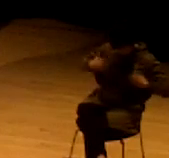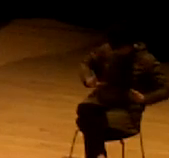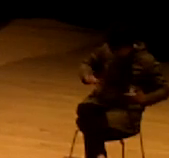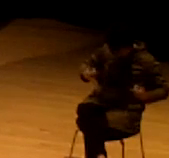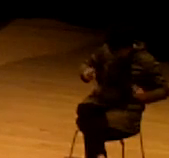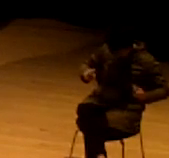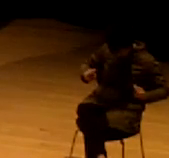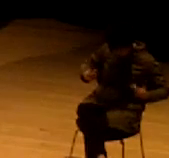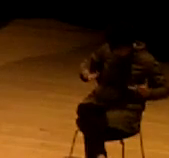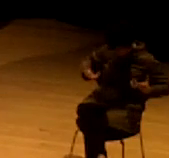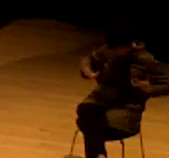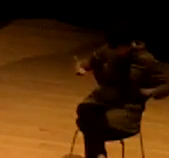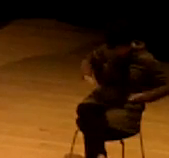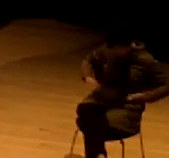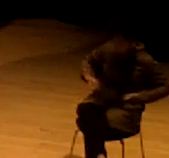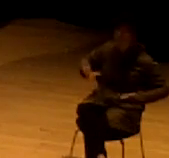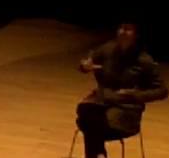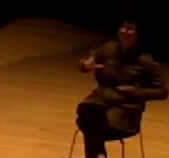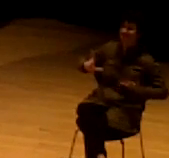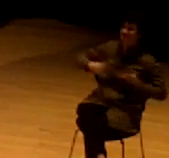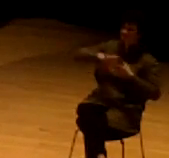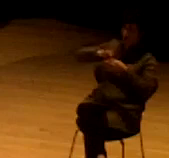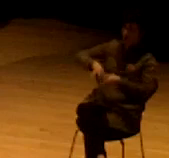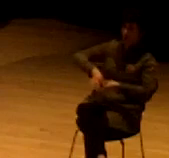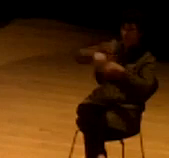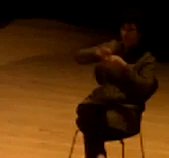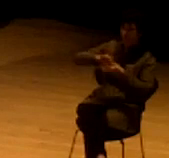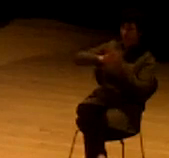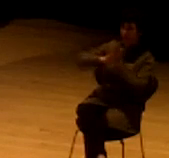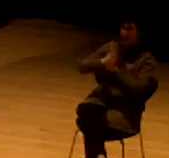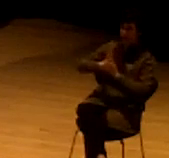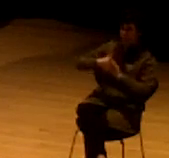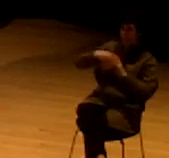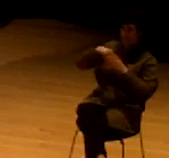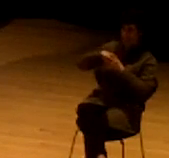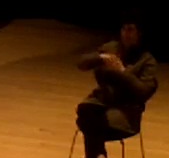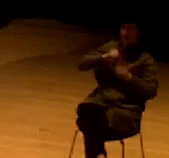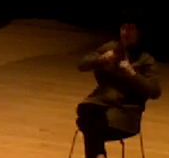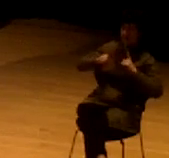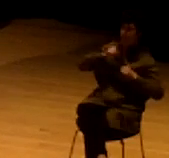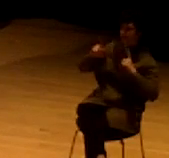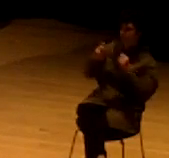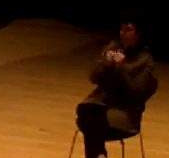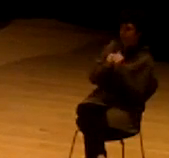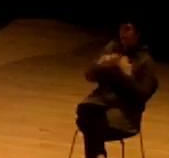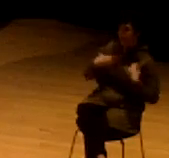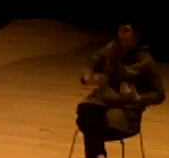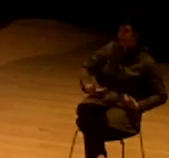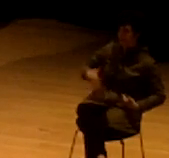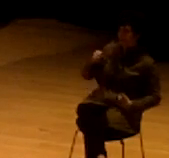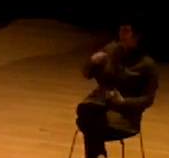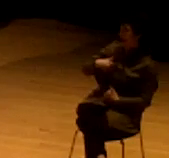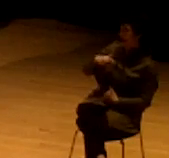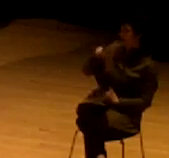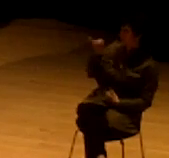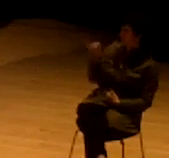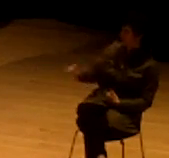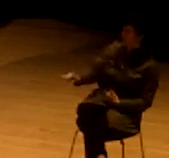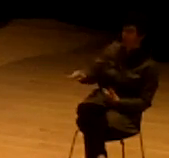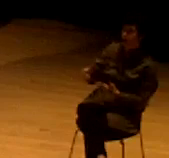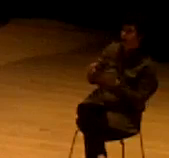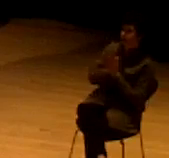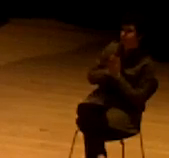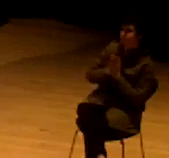set me free as an adult for what I'm going to do with my life. So I'm forever grateful to Gregg for